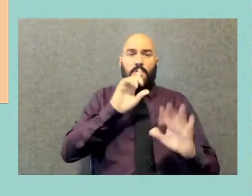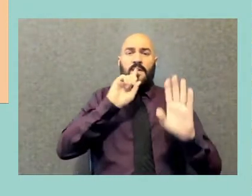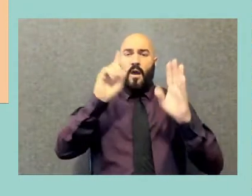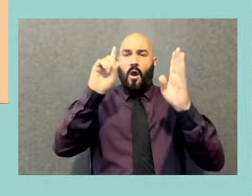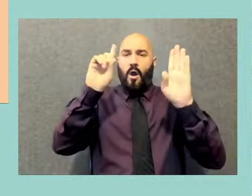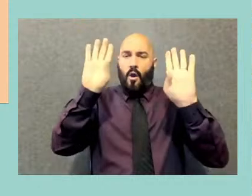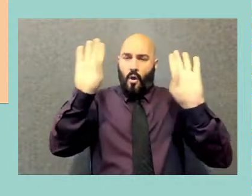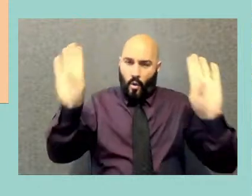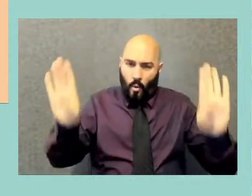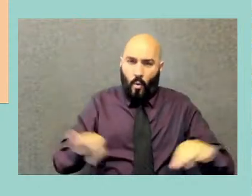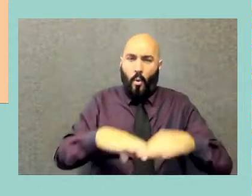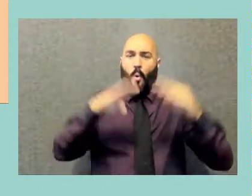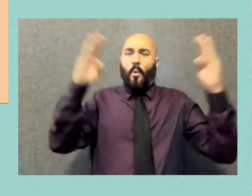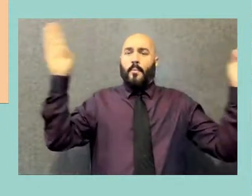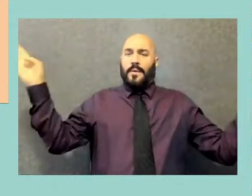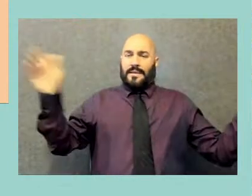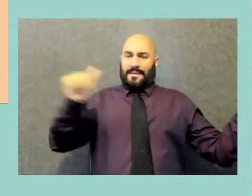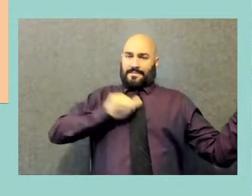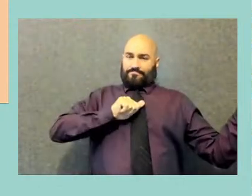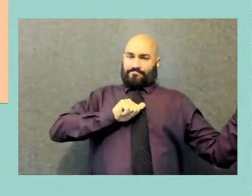opening. We are